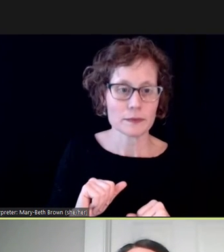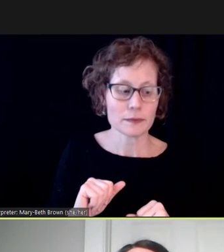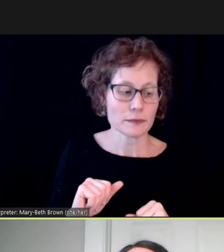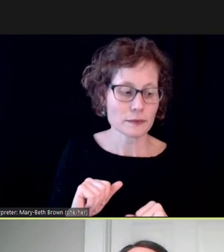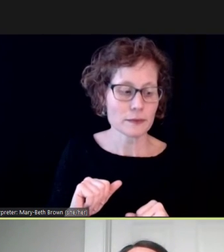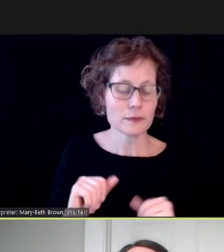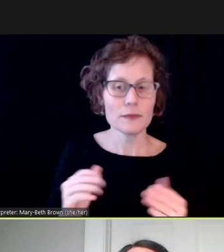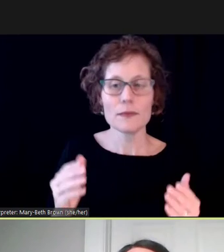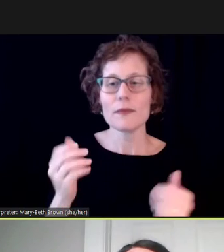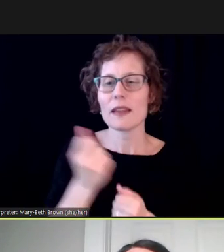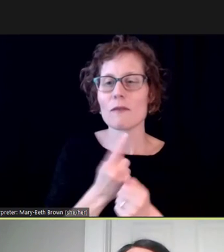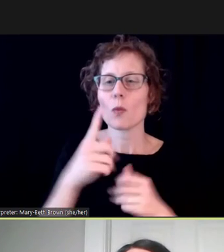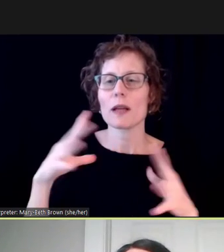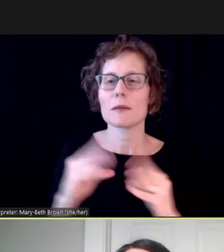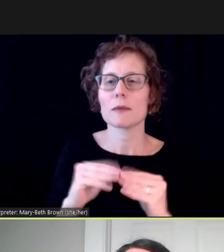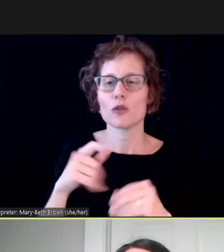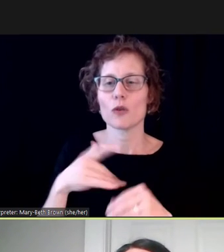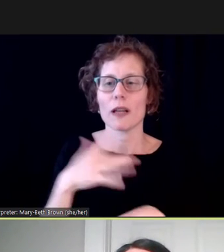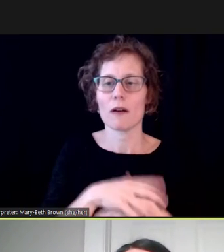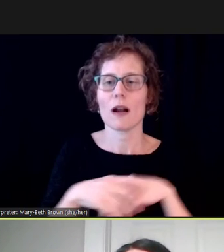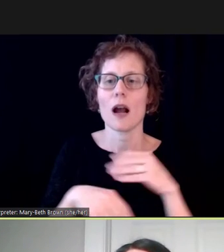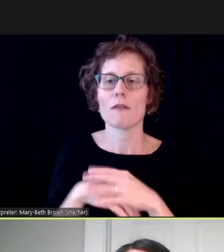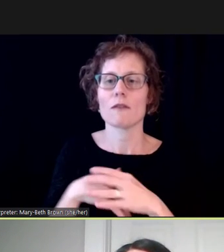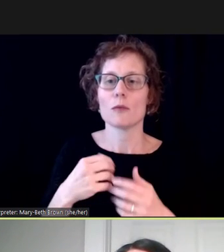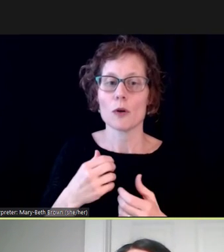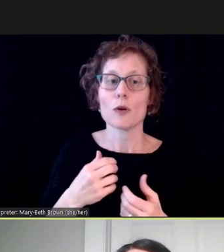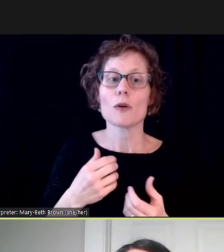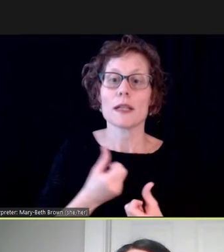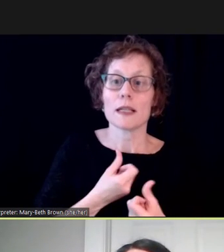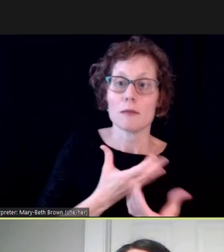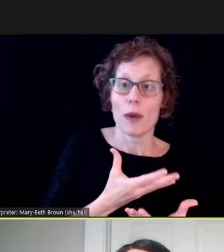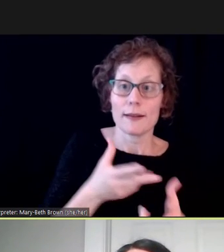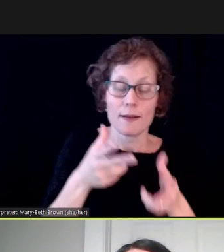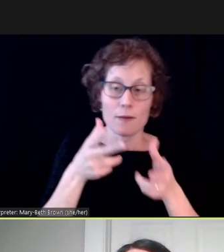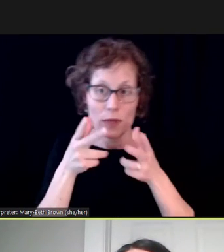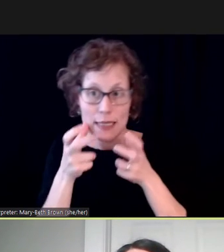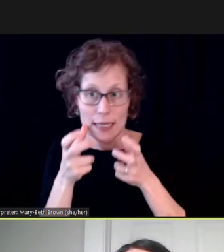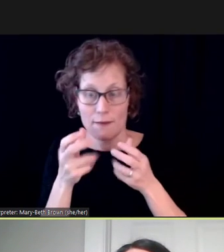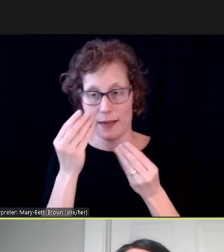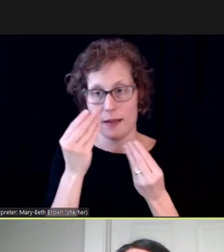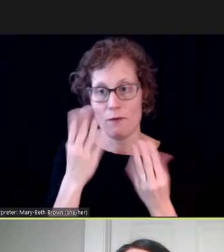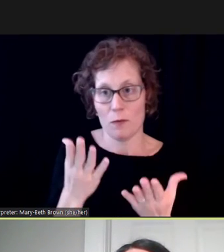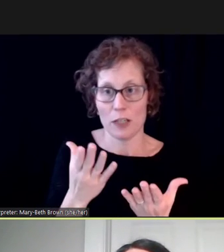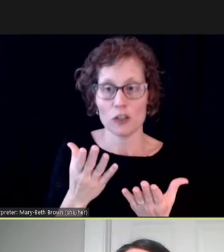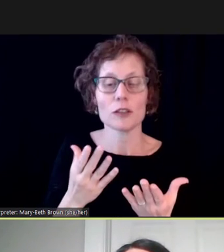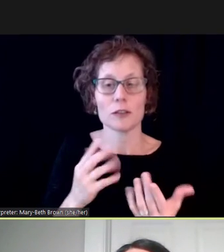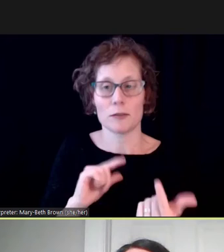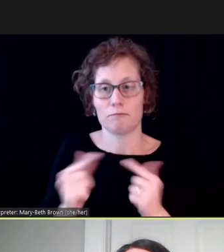Everyone in the meeting should feel comfortable expressing and receiving information.